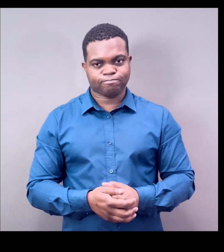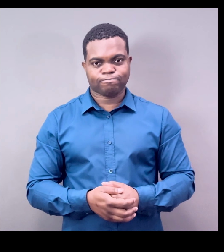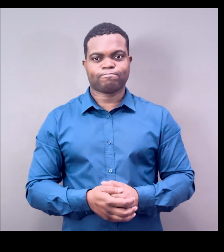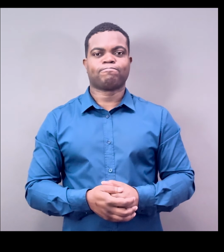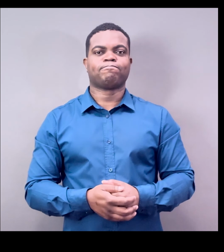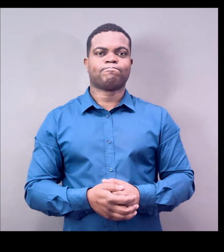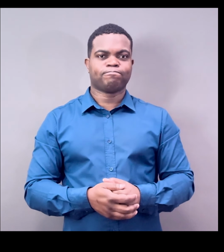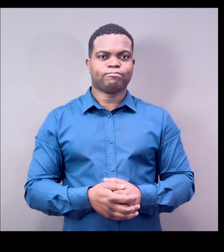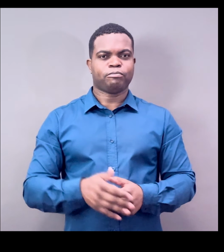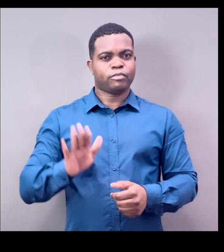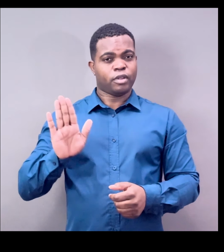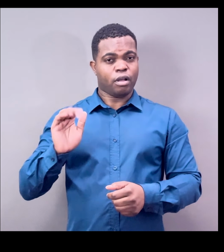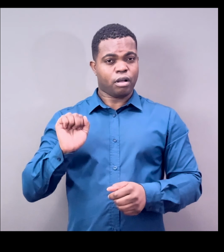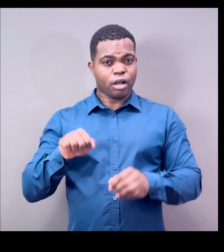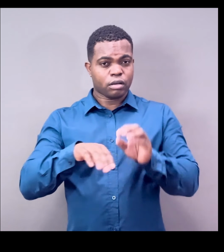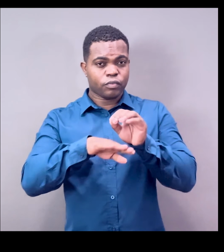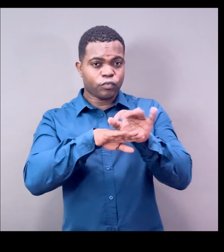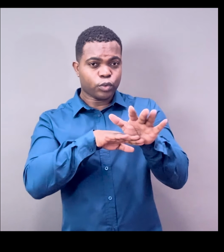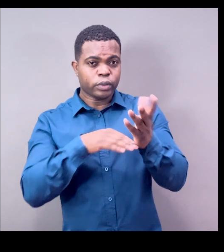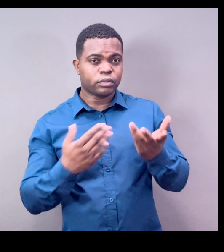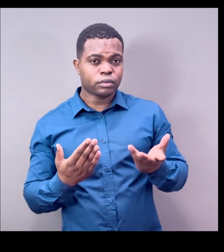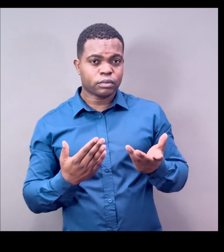and potential contribution.